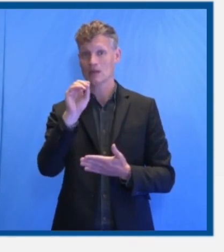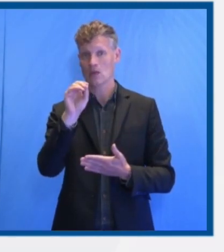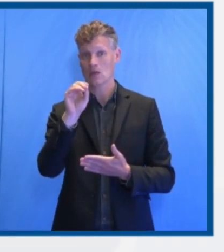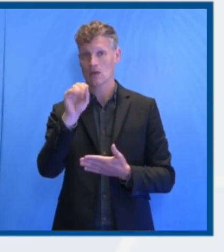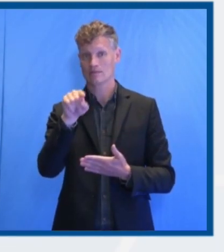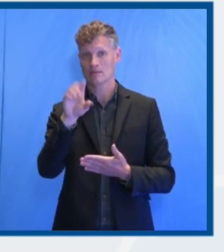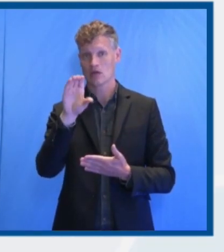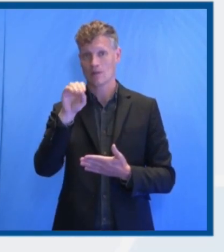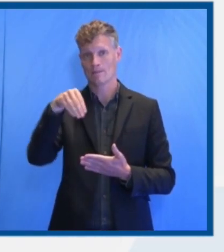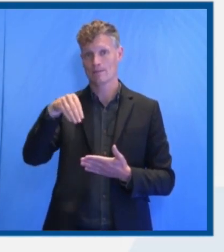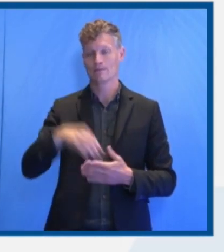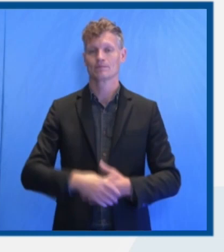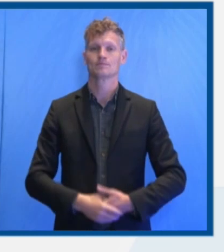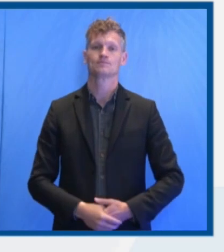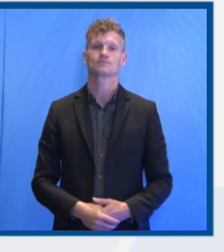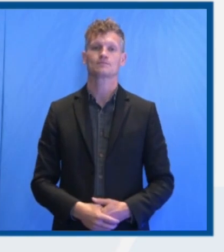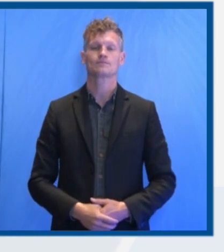Let me just check here.